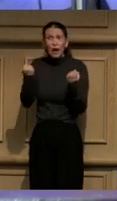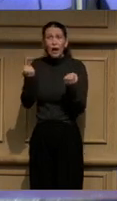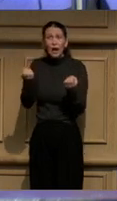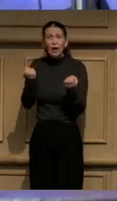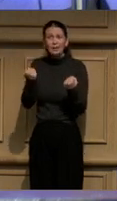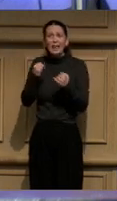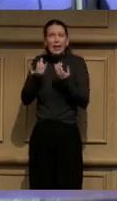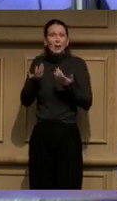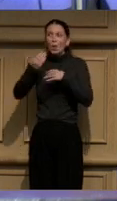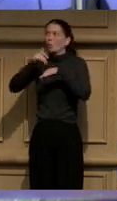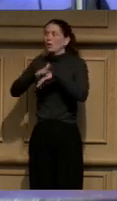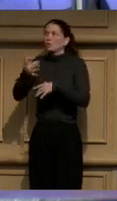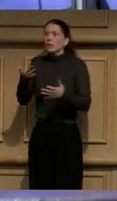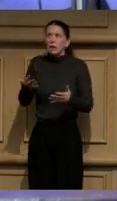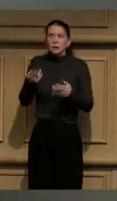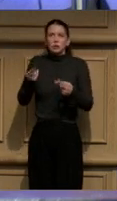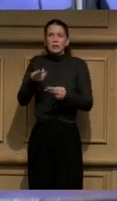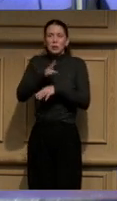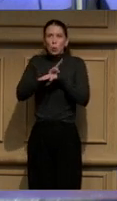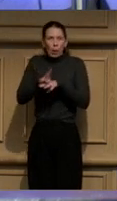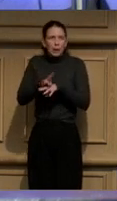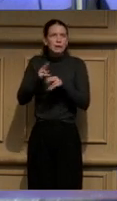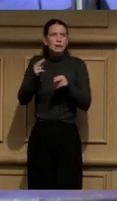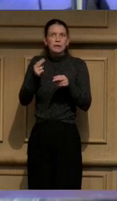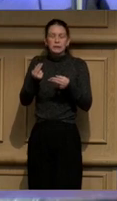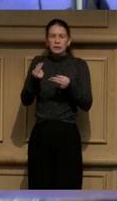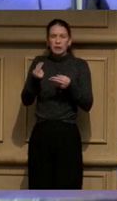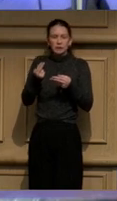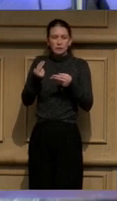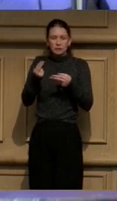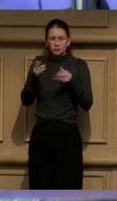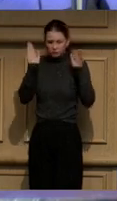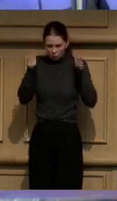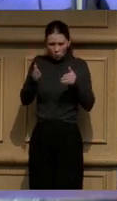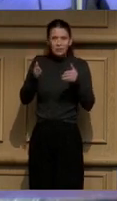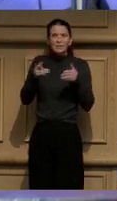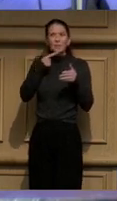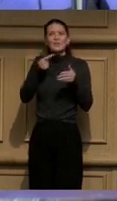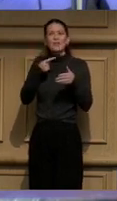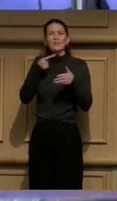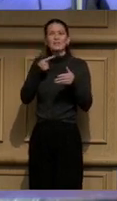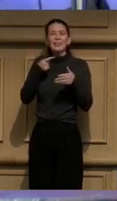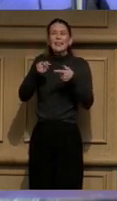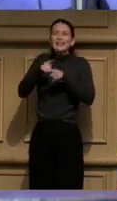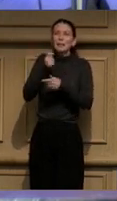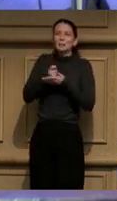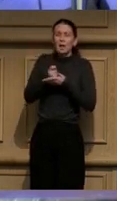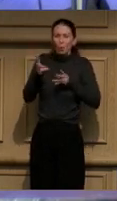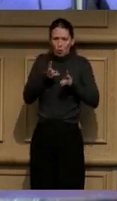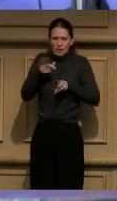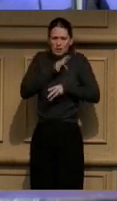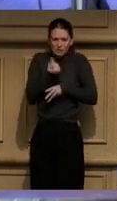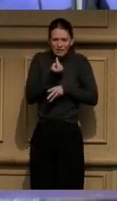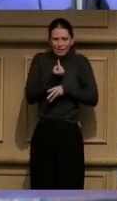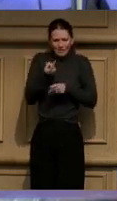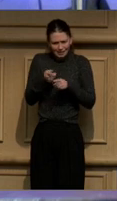quiet places that one can find for one's own practice. And yet I think in all of your practice, there is this desire to connect and desire to collaborate with